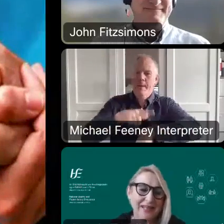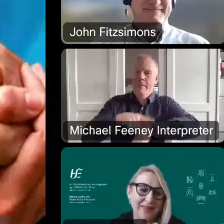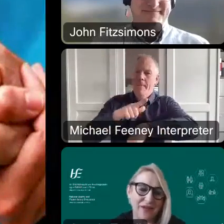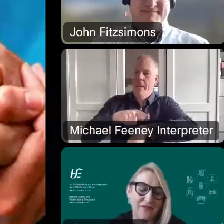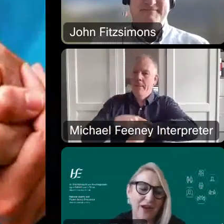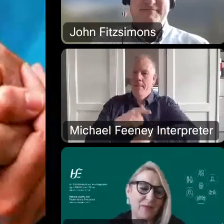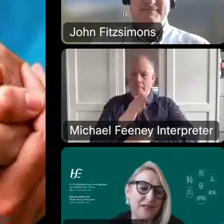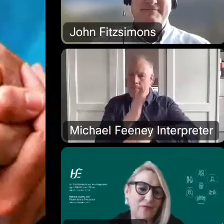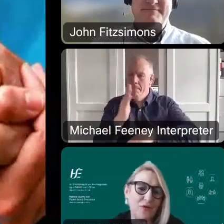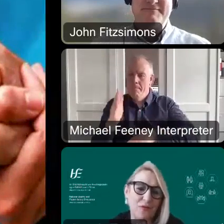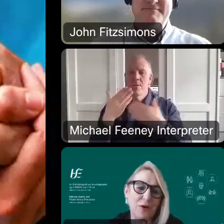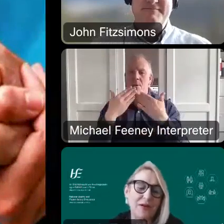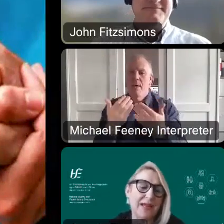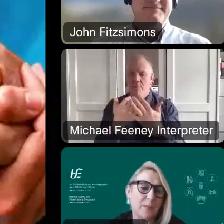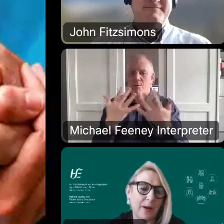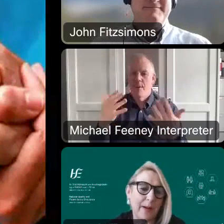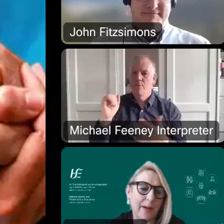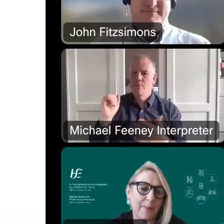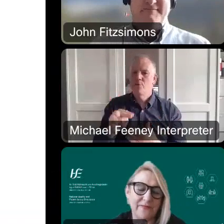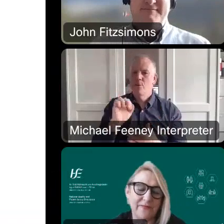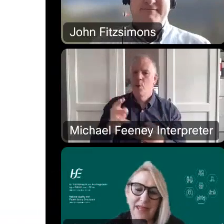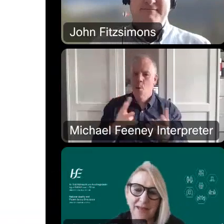just say thank you very much for all your work and